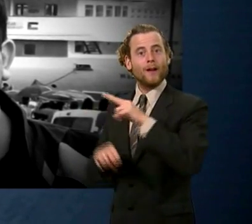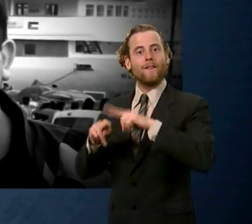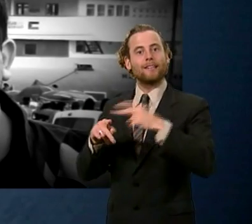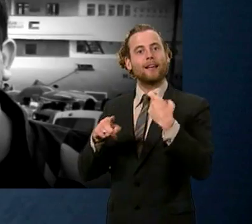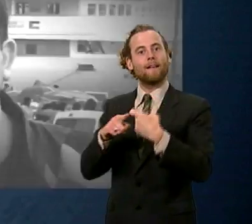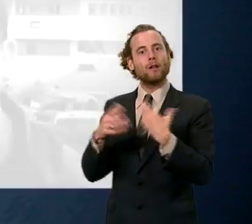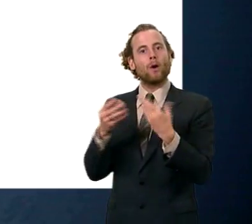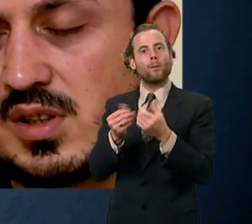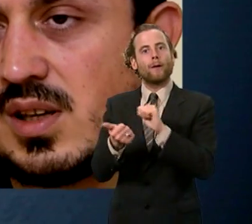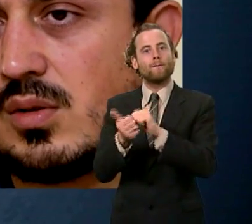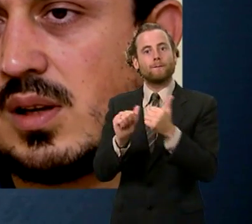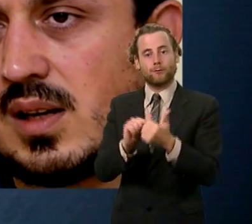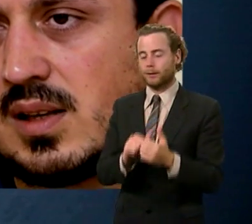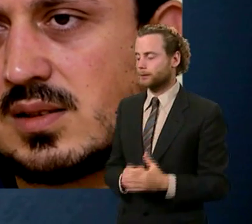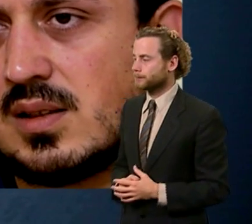friend.